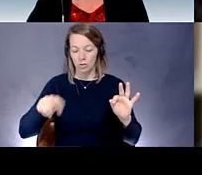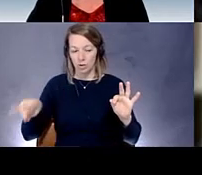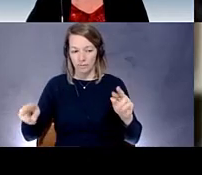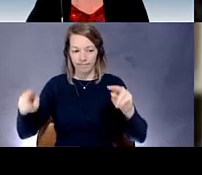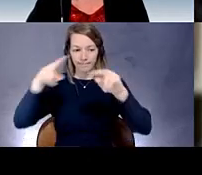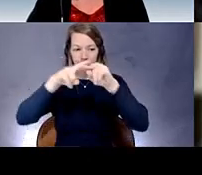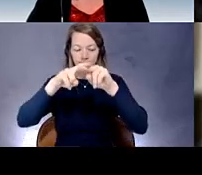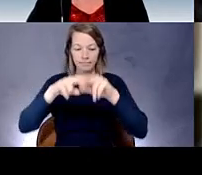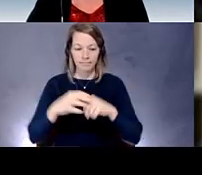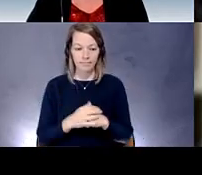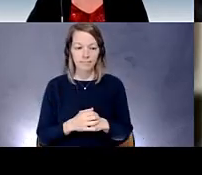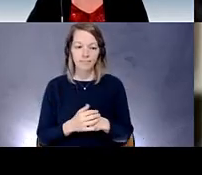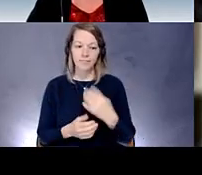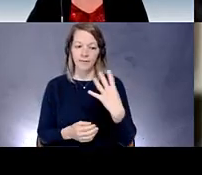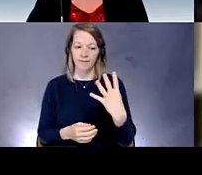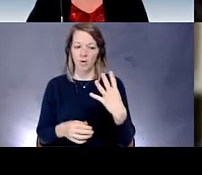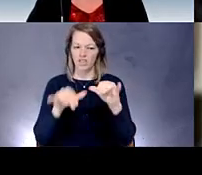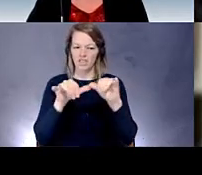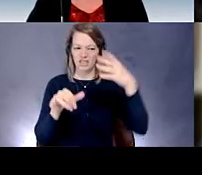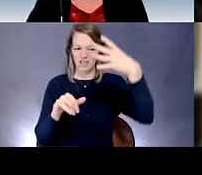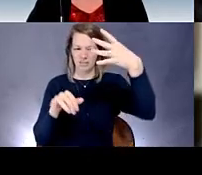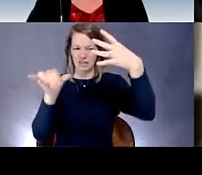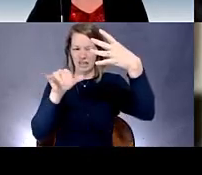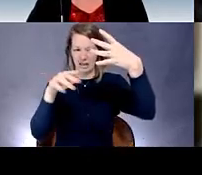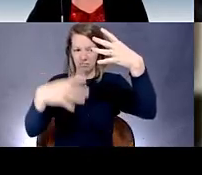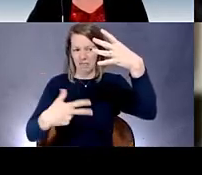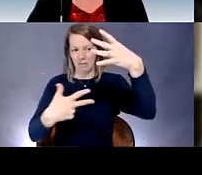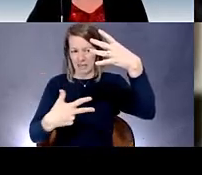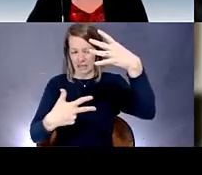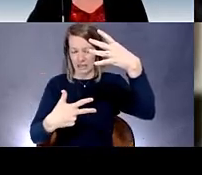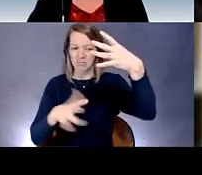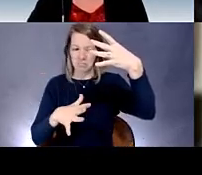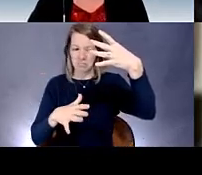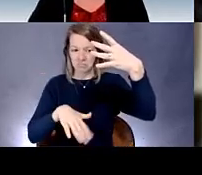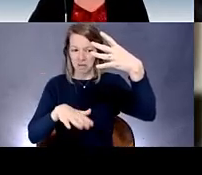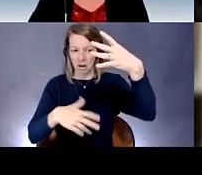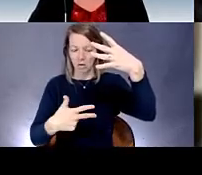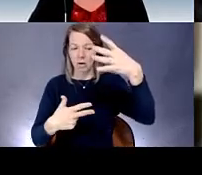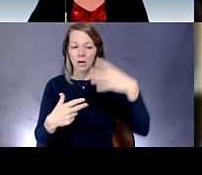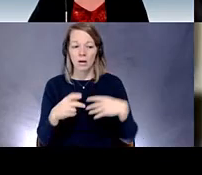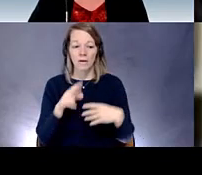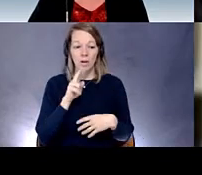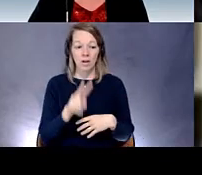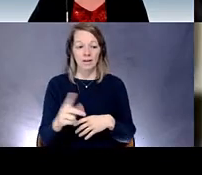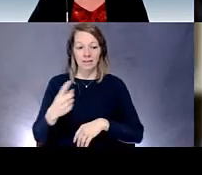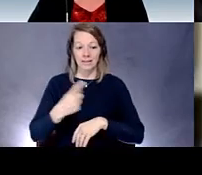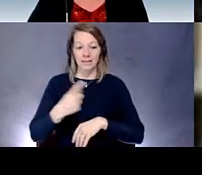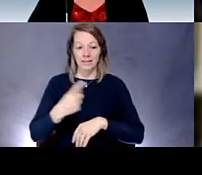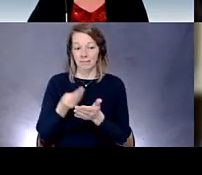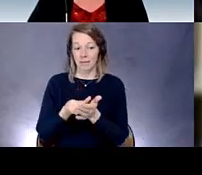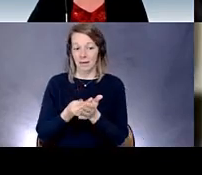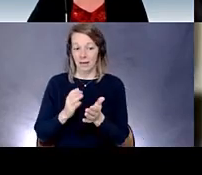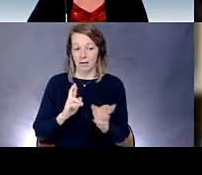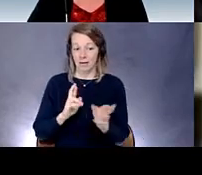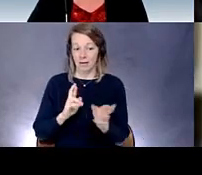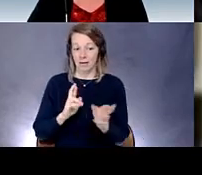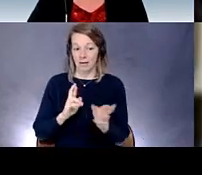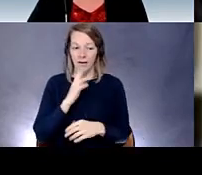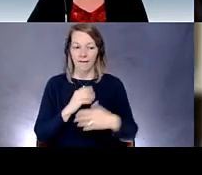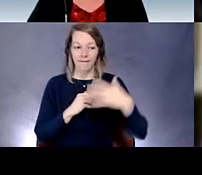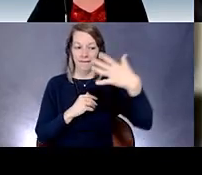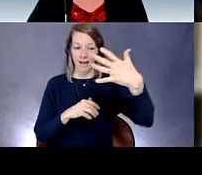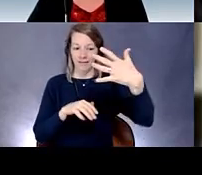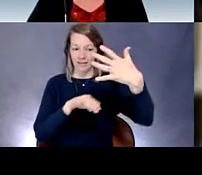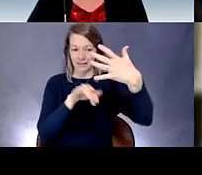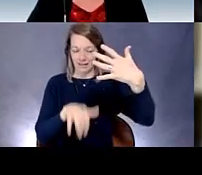4 systems are up or the same and 3 are down when you look at those reserve dollars. When you look at days cash on hand, 5 systems are down or 2